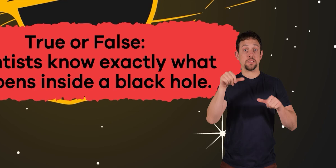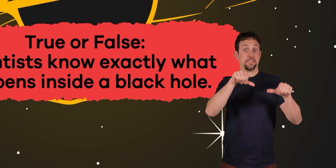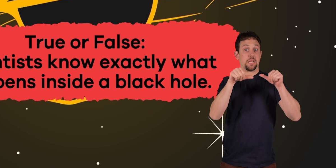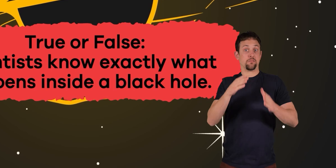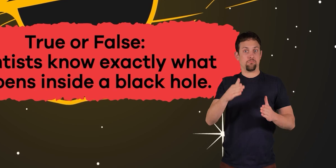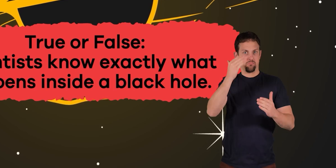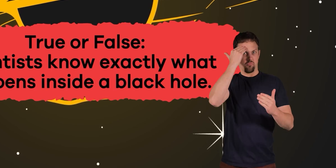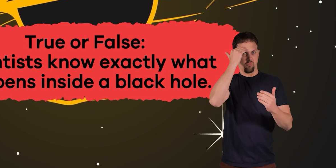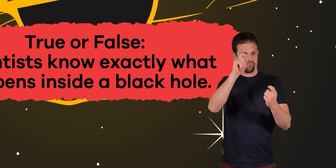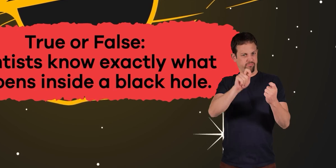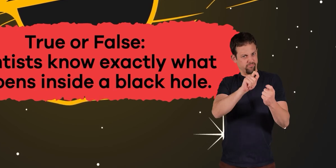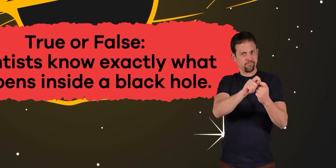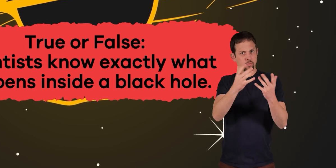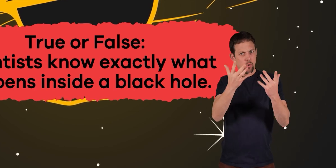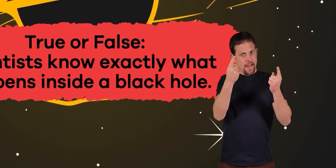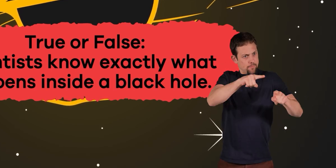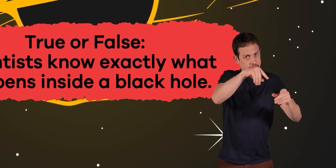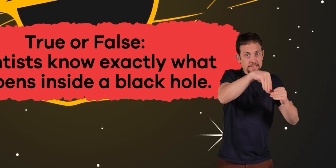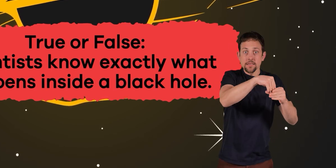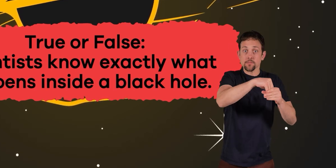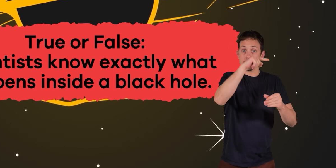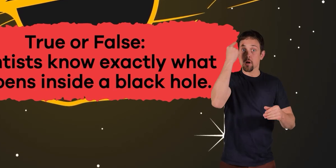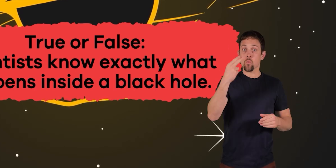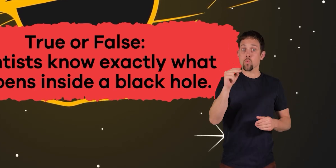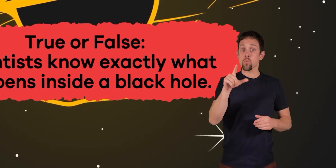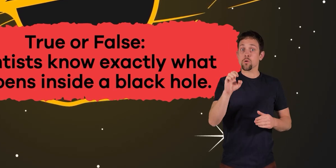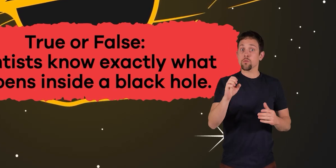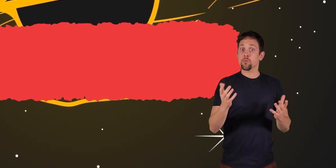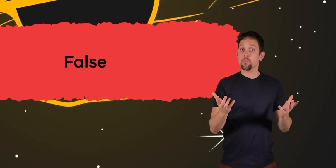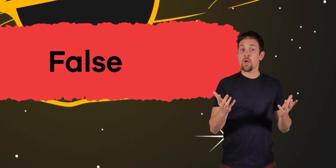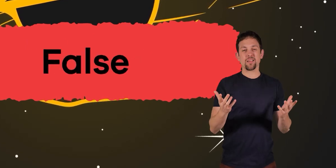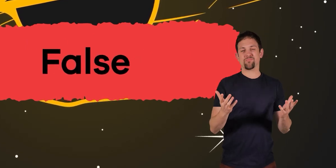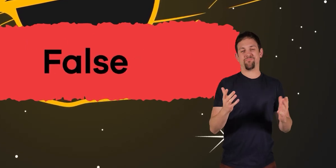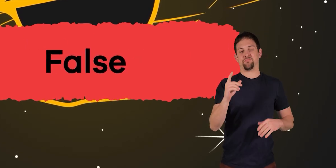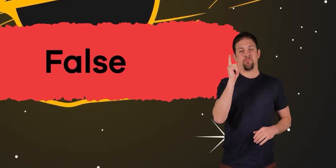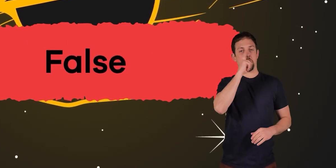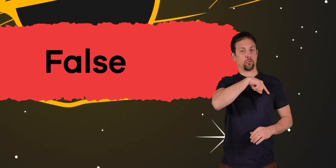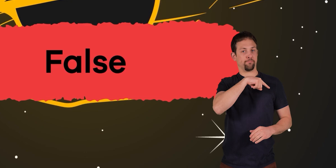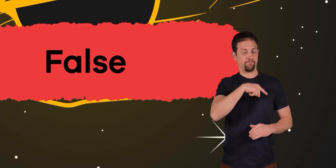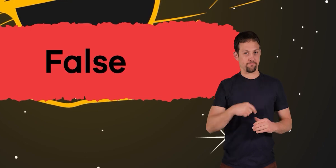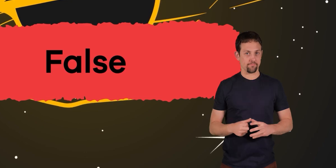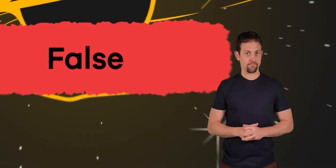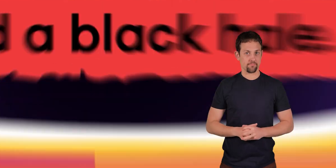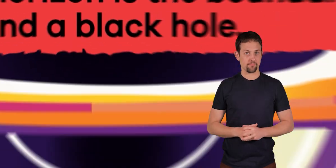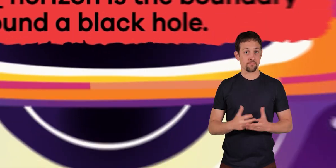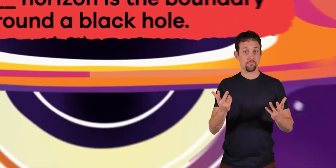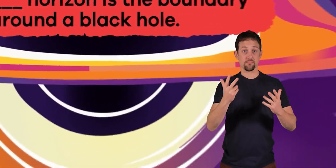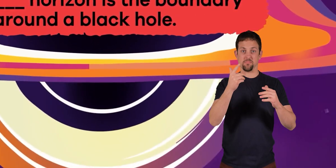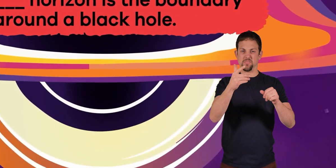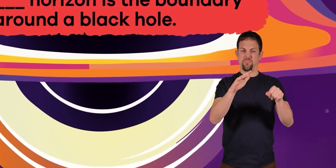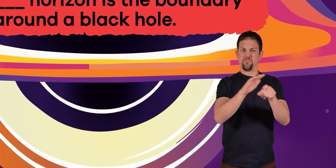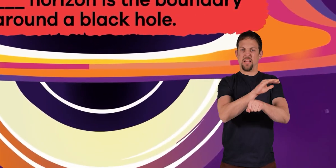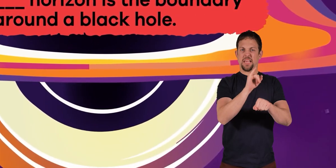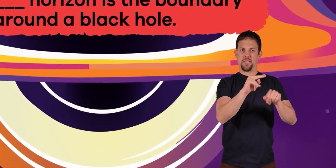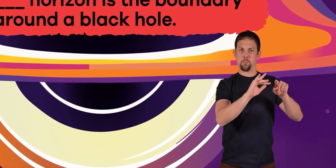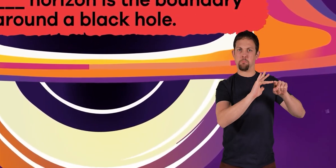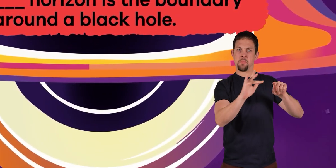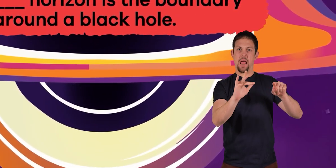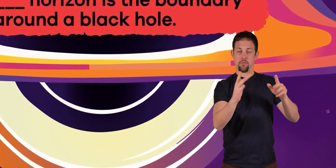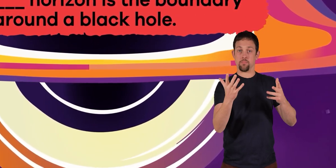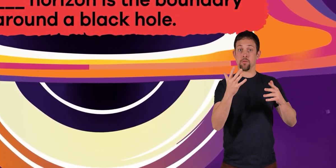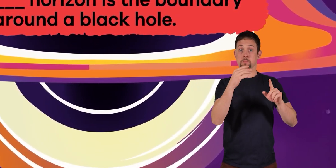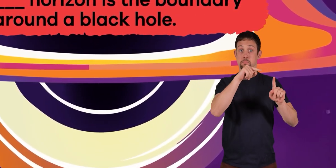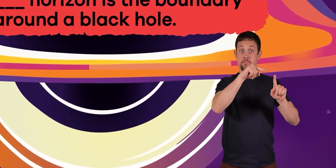scientists know exactly what happens inside a black hole. False. Fill in the blank.